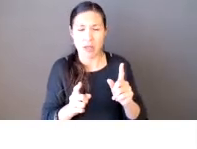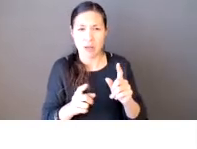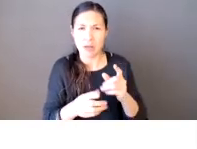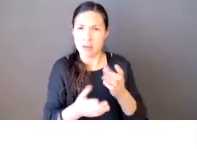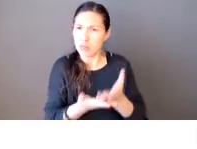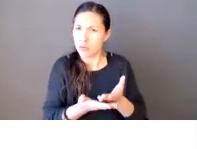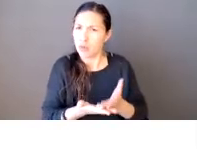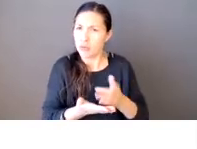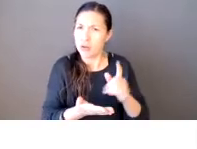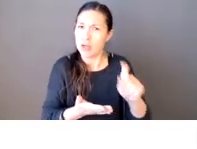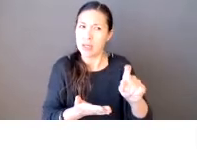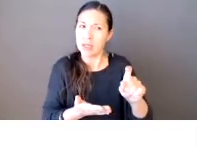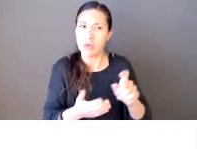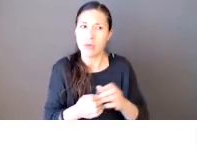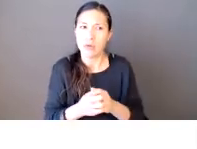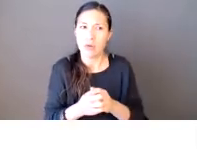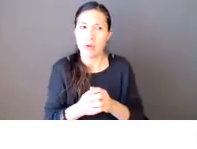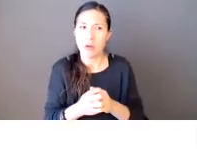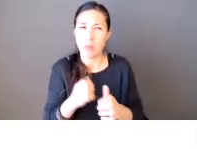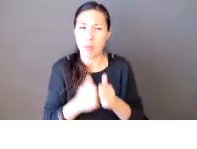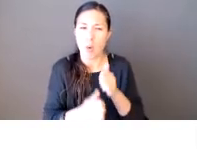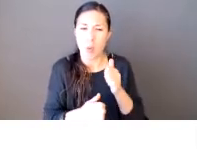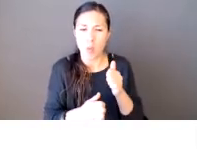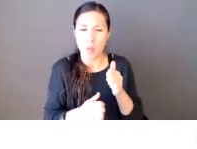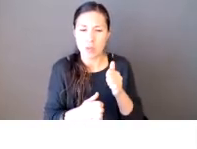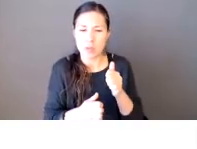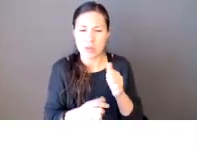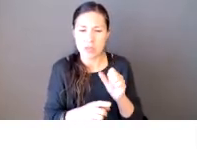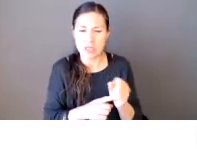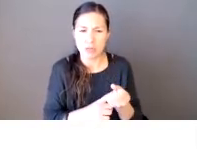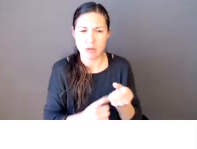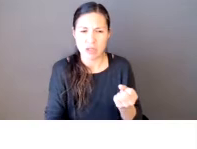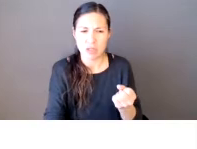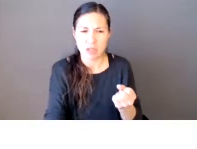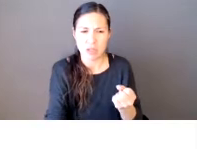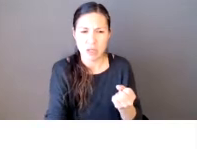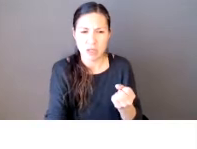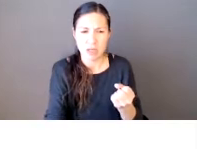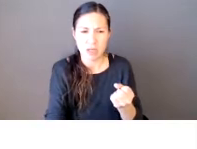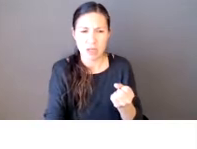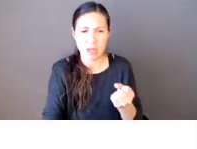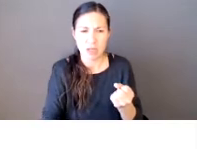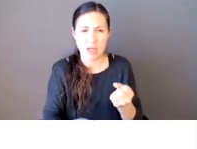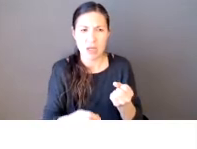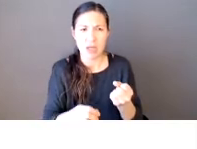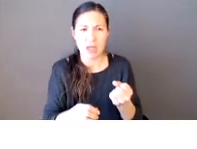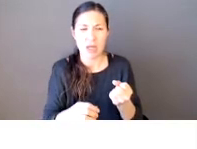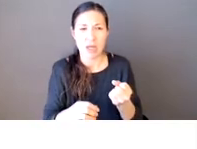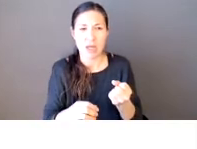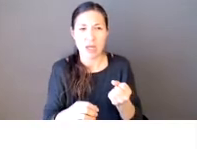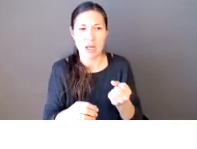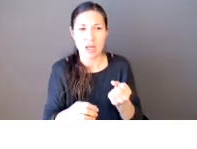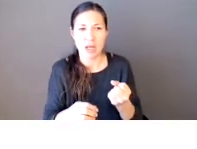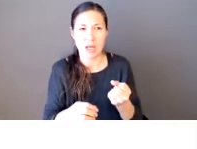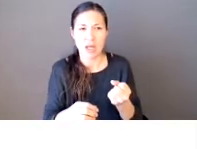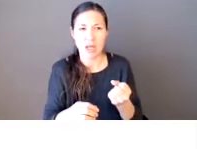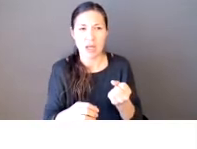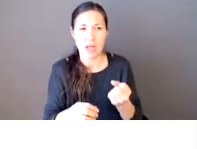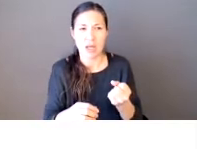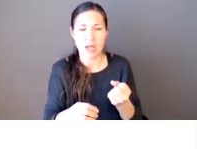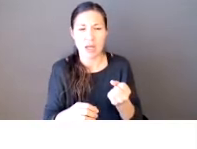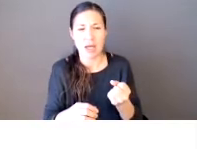cases that, or I should say probably almost all, that are substantiated for some form of